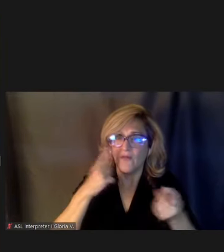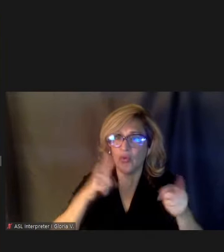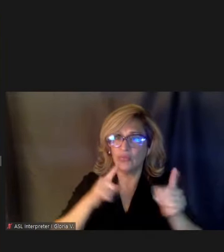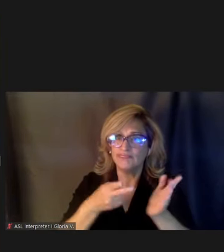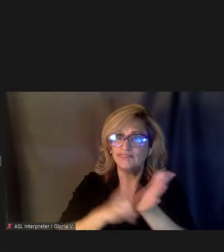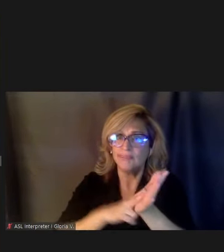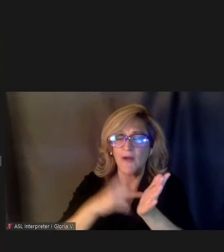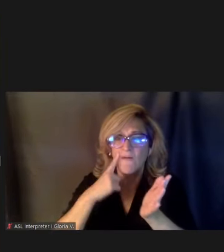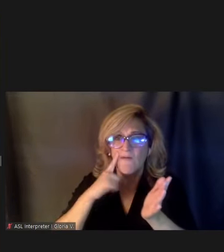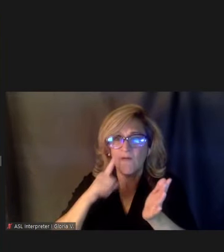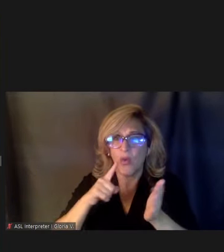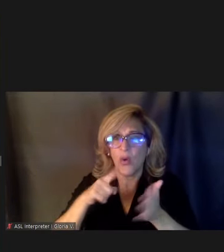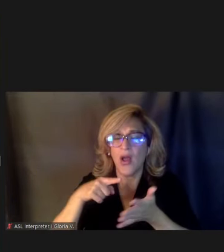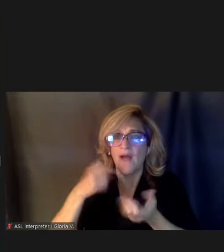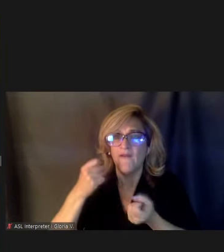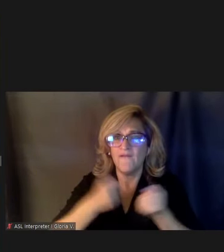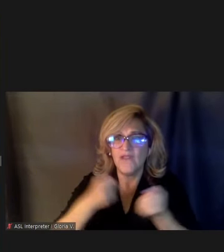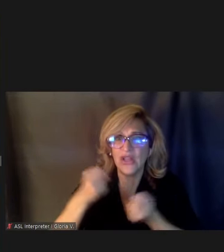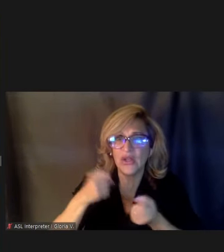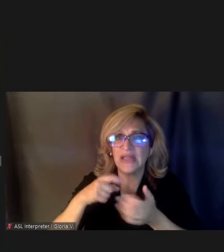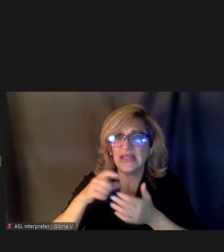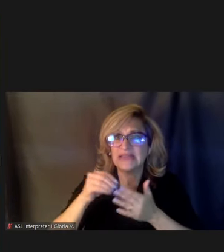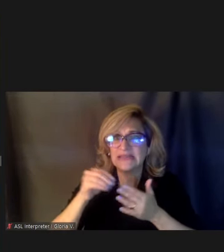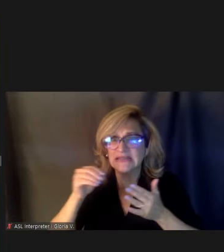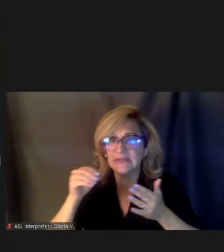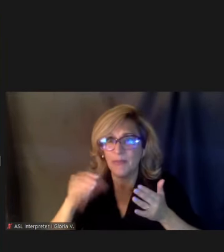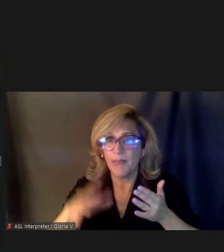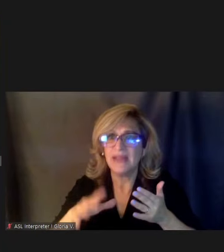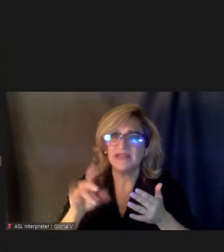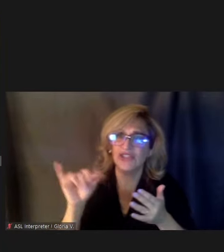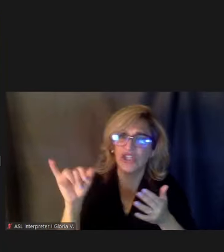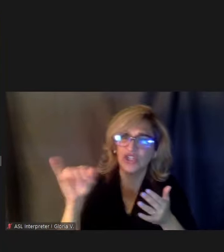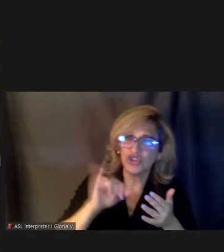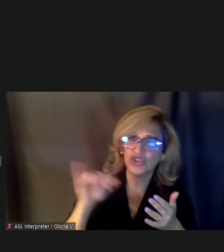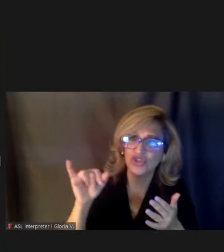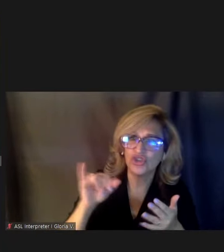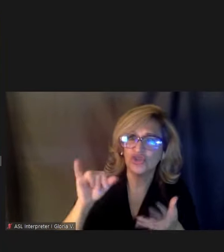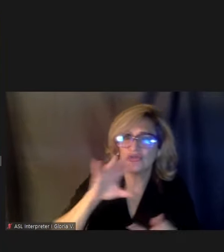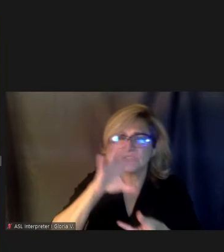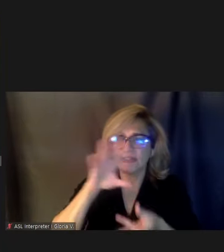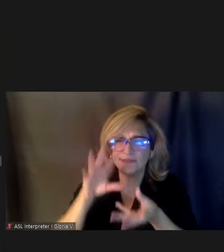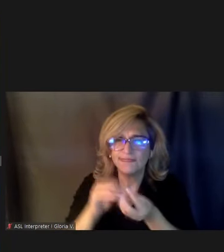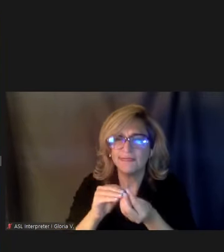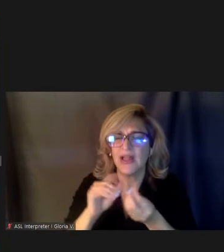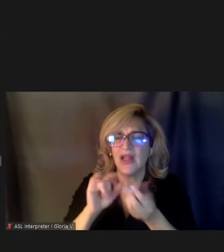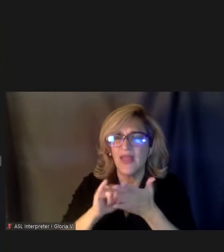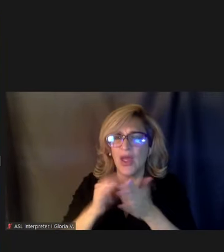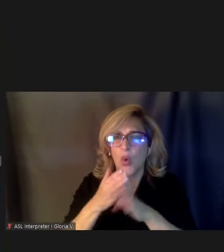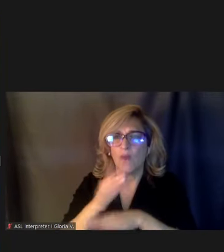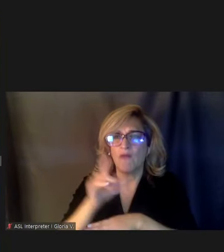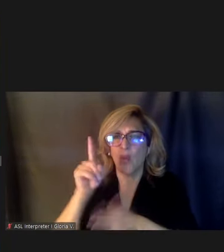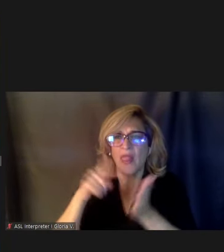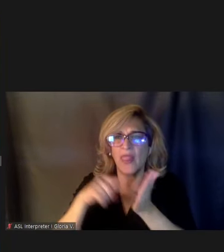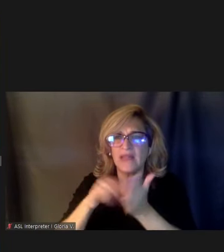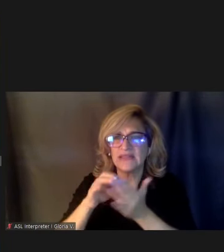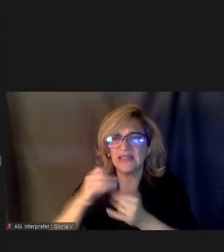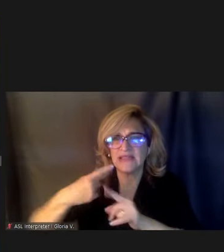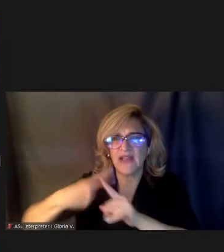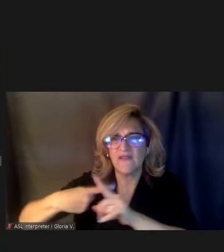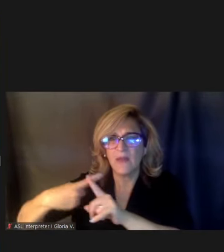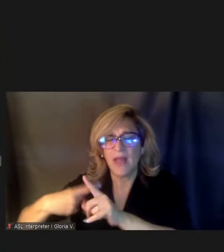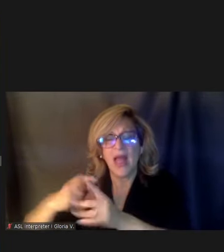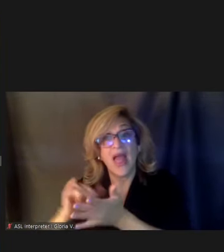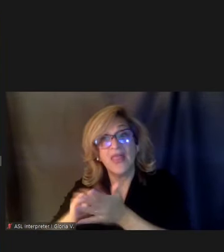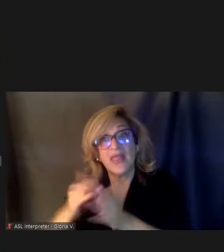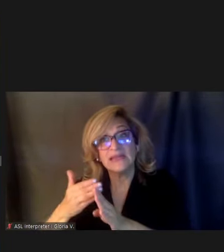for vehicle payment and TLC insurance, which often can total up to more than $1,000 per month. And that's before rent and